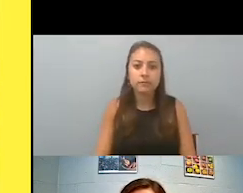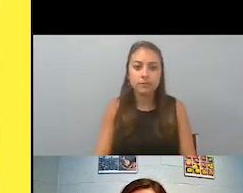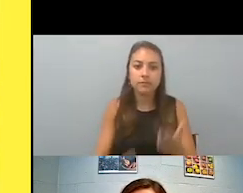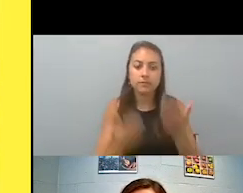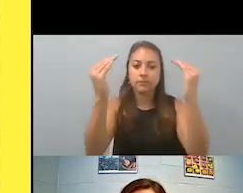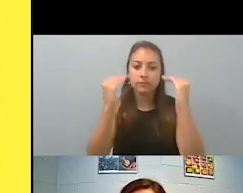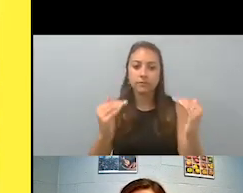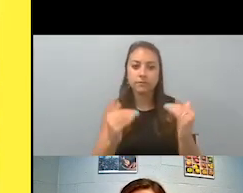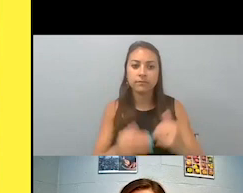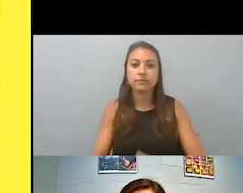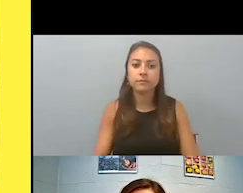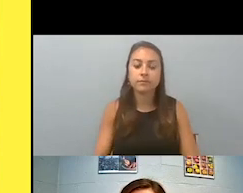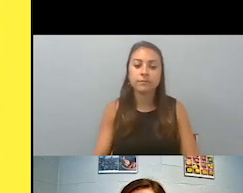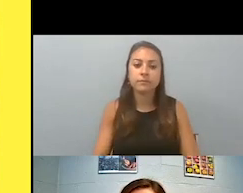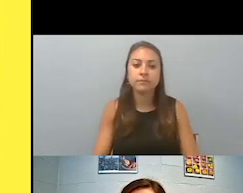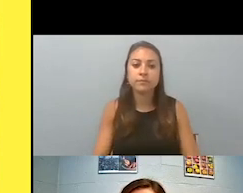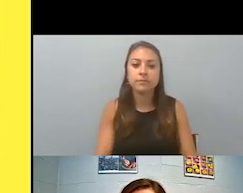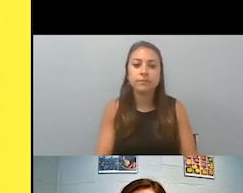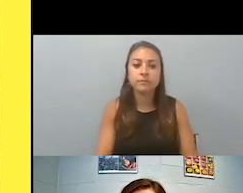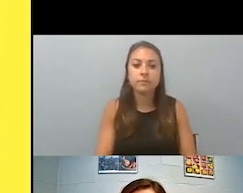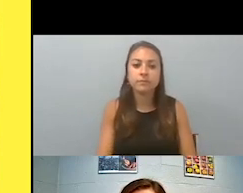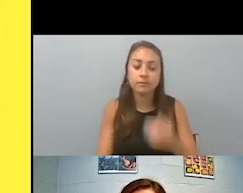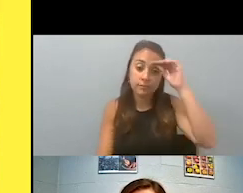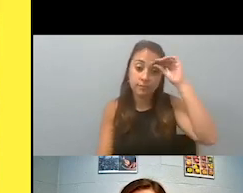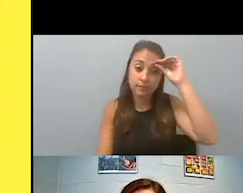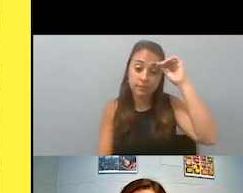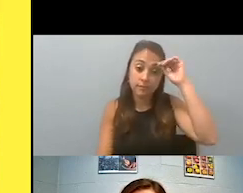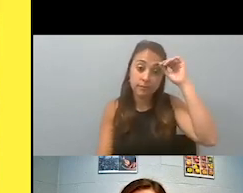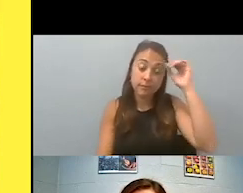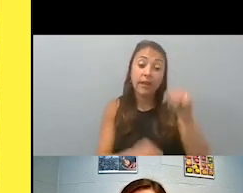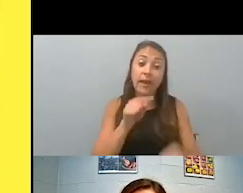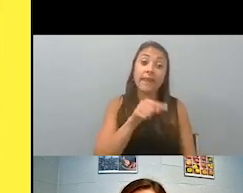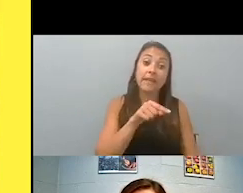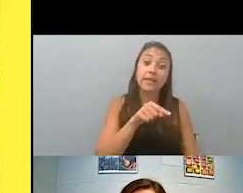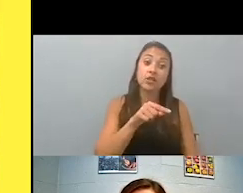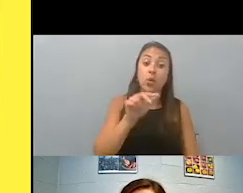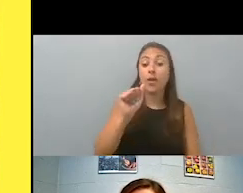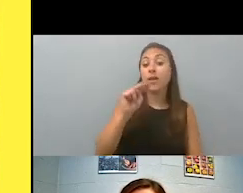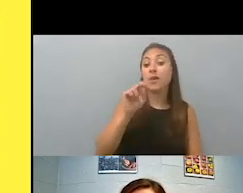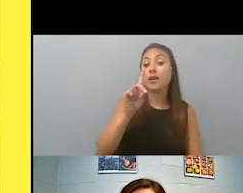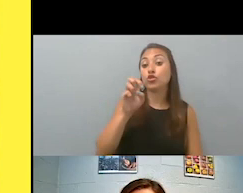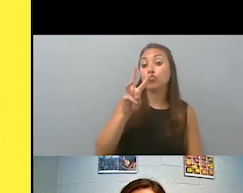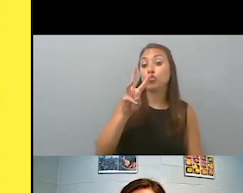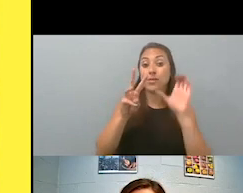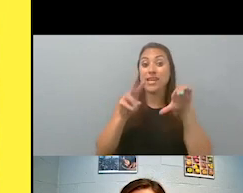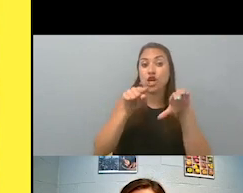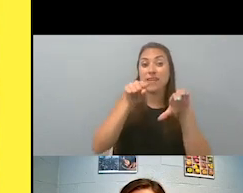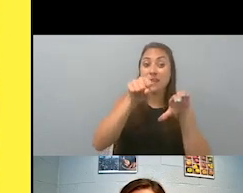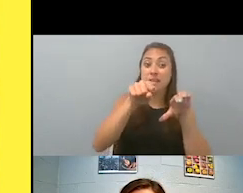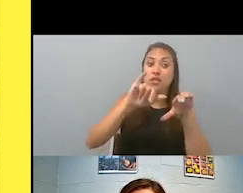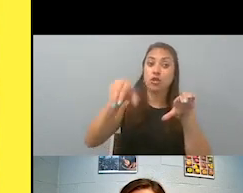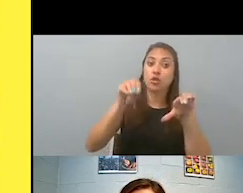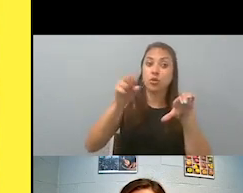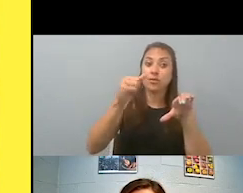Josiahs, another a la carte location. This is actually located on the other side of campus as Andrews Commons. Andrews, we do